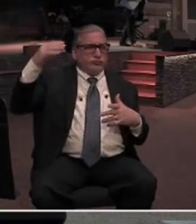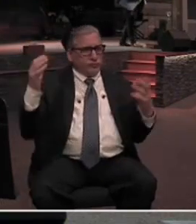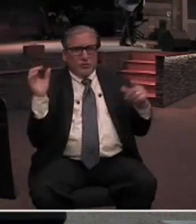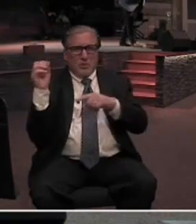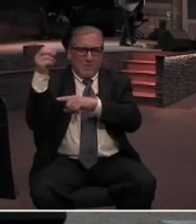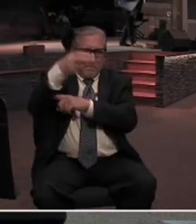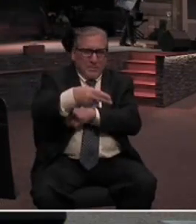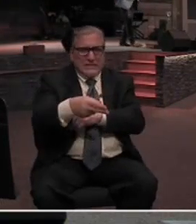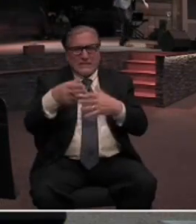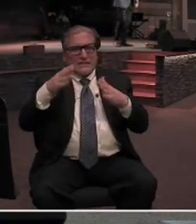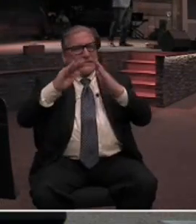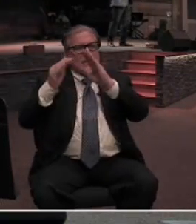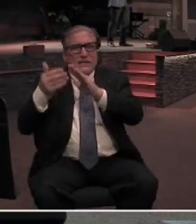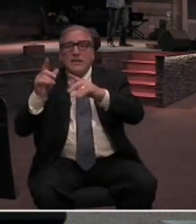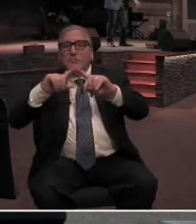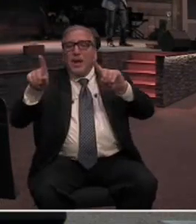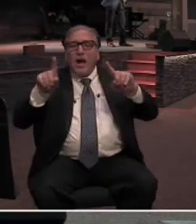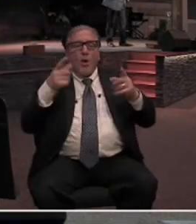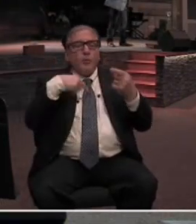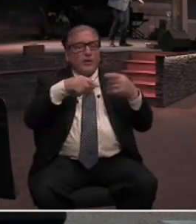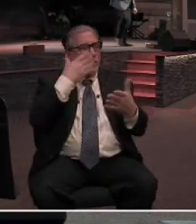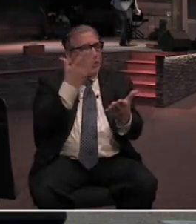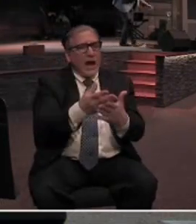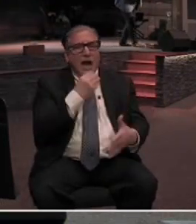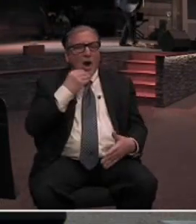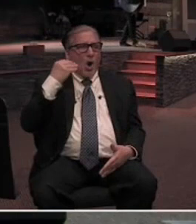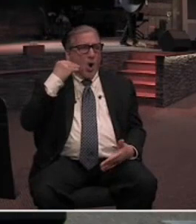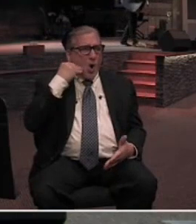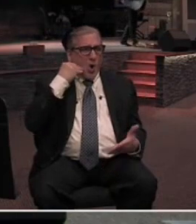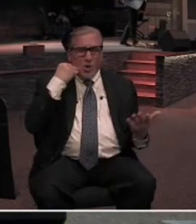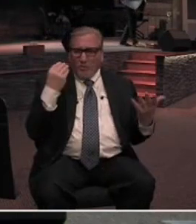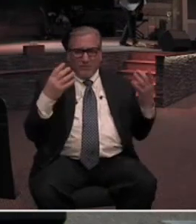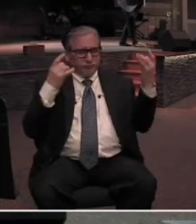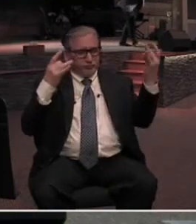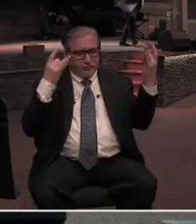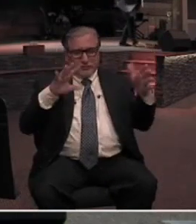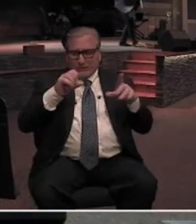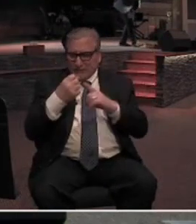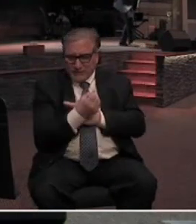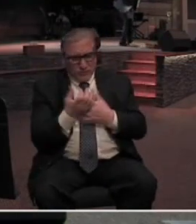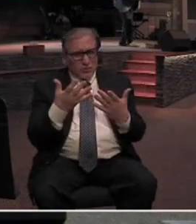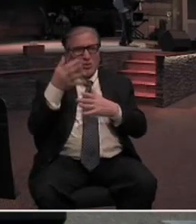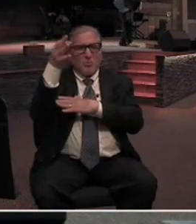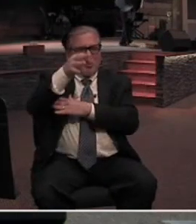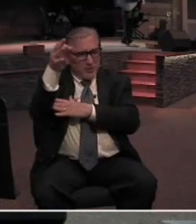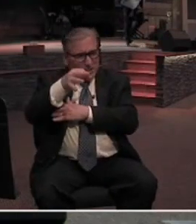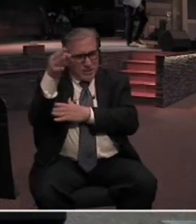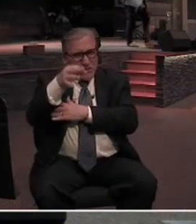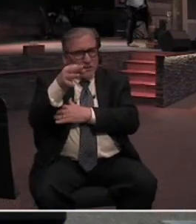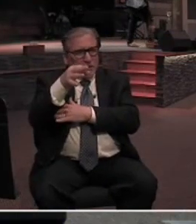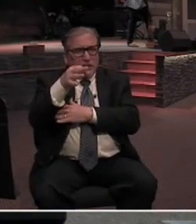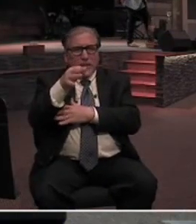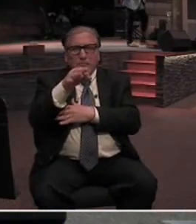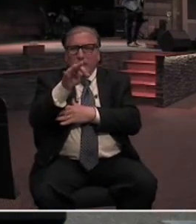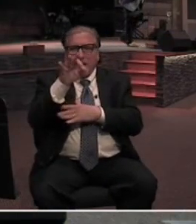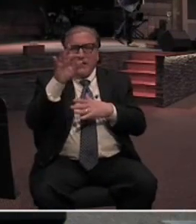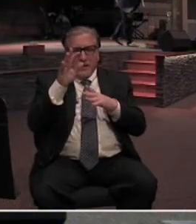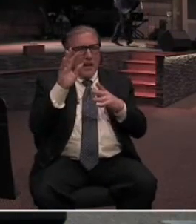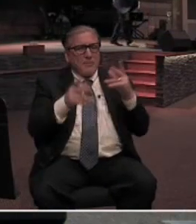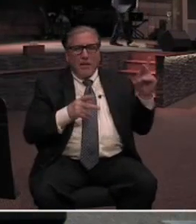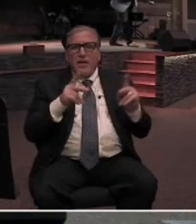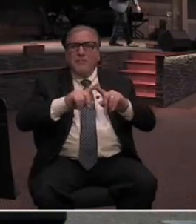cities, but when you got home, all hell was unleashed on you. You preached the sermons in public, but the enemy